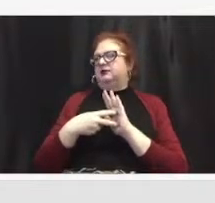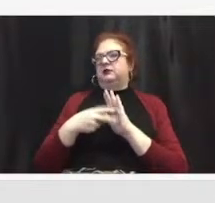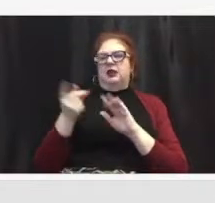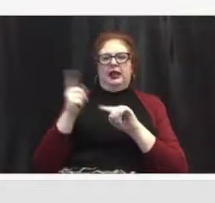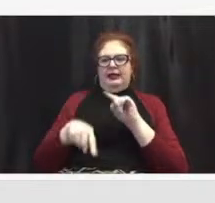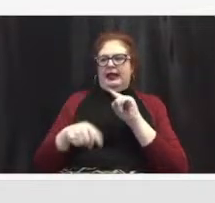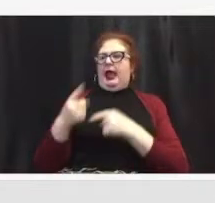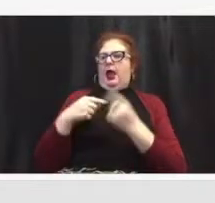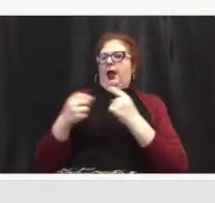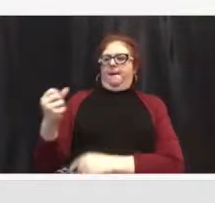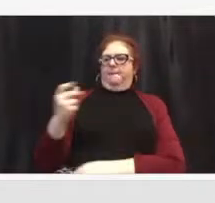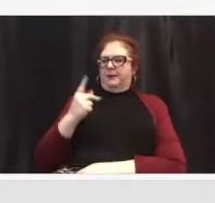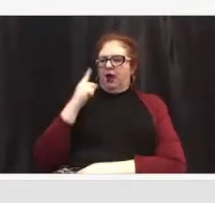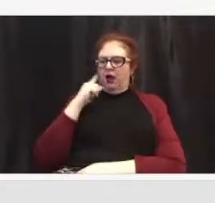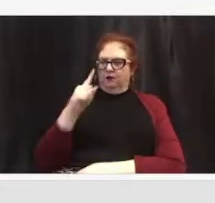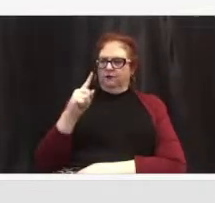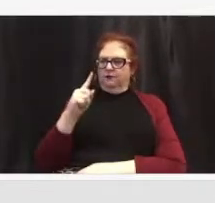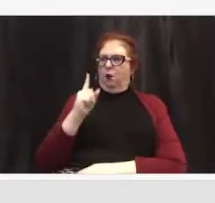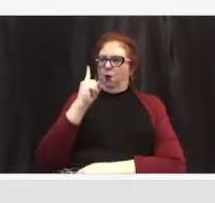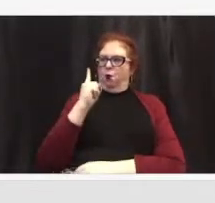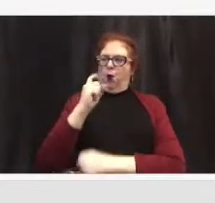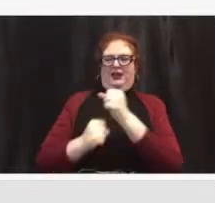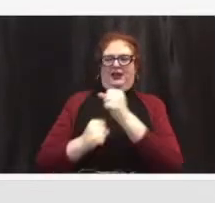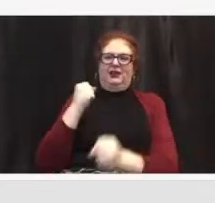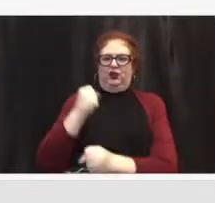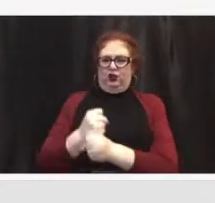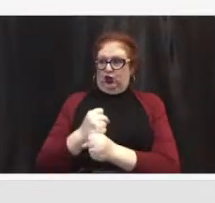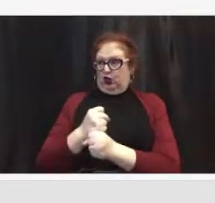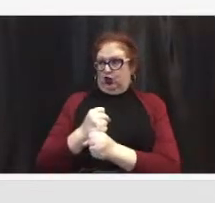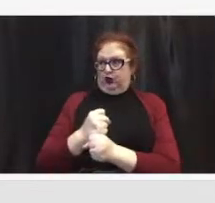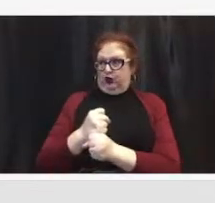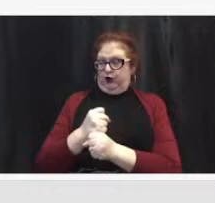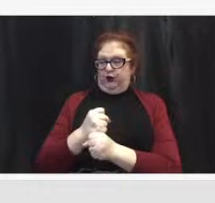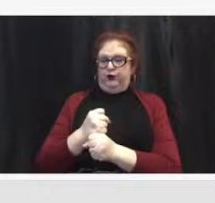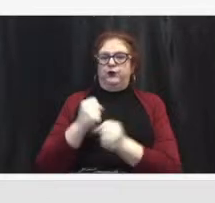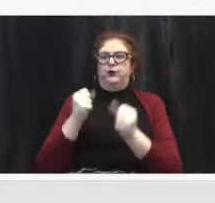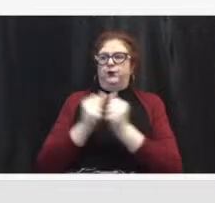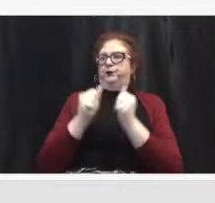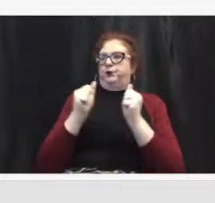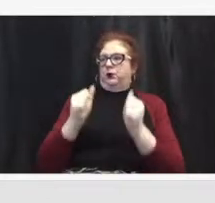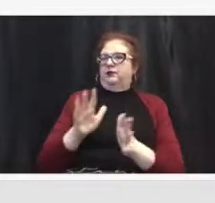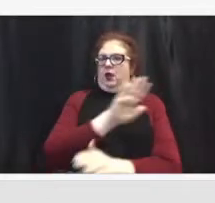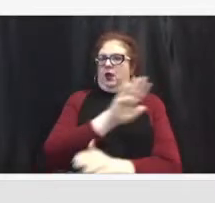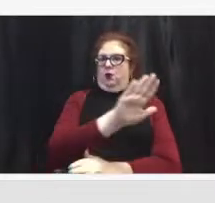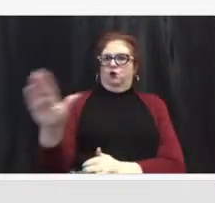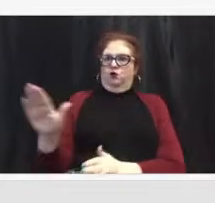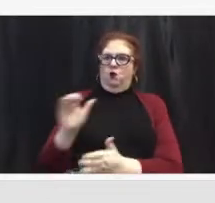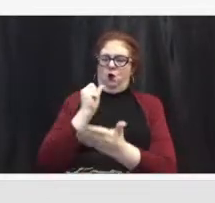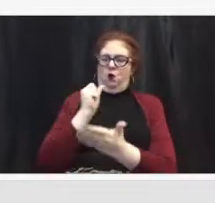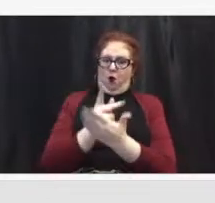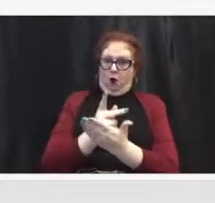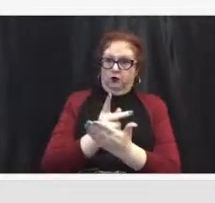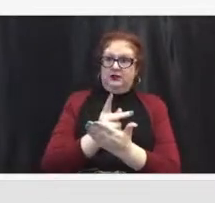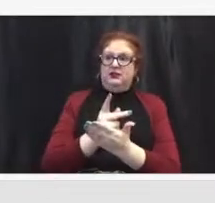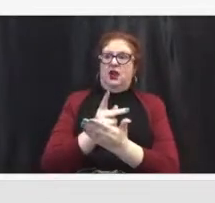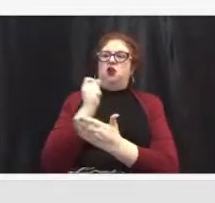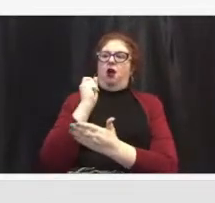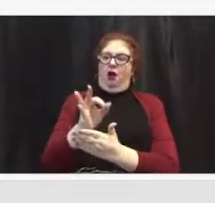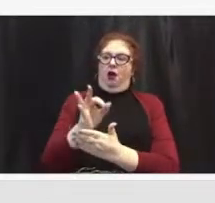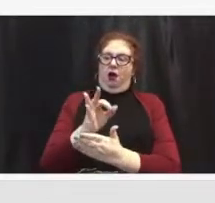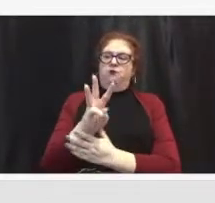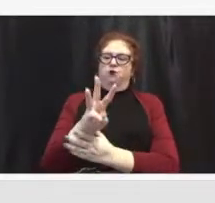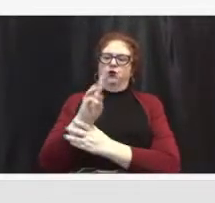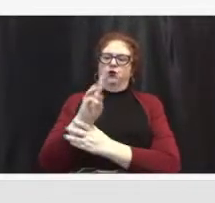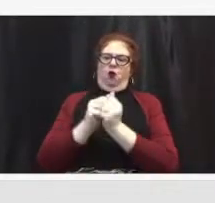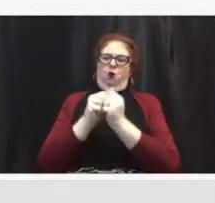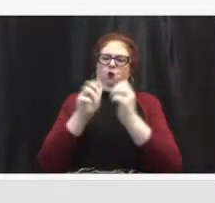come back for a period of 1 year unless the commission authorizes a withdrawal without prejudice. And that's